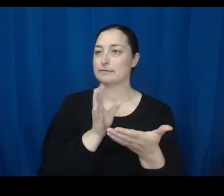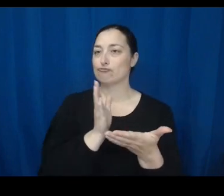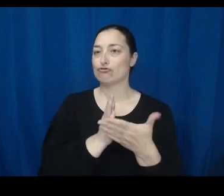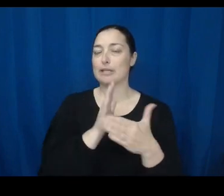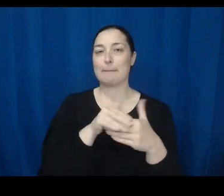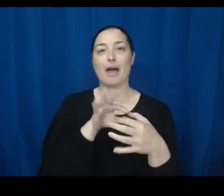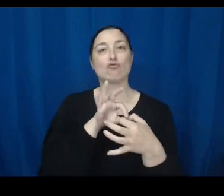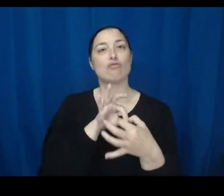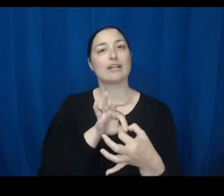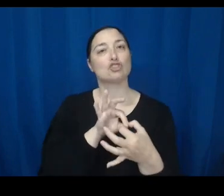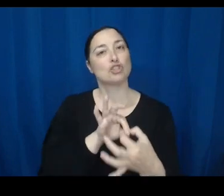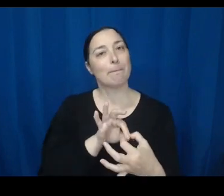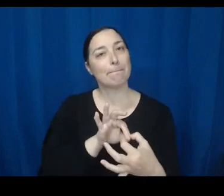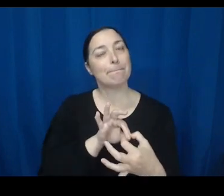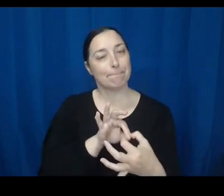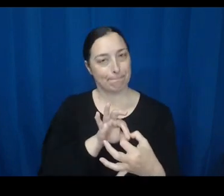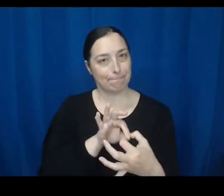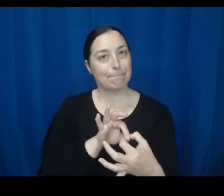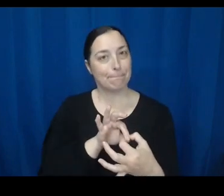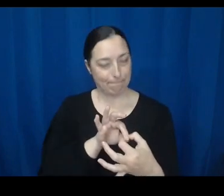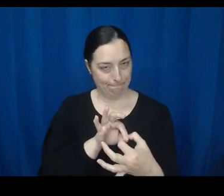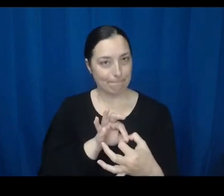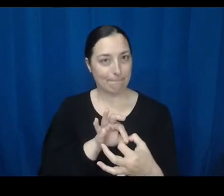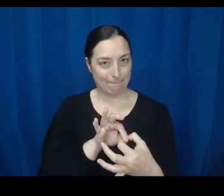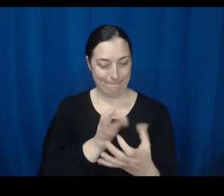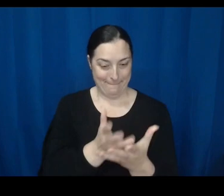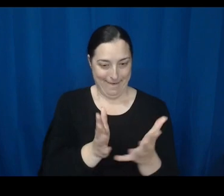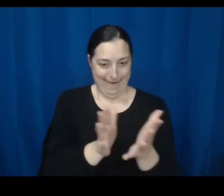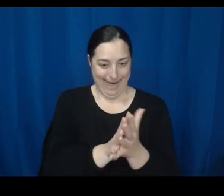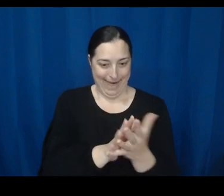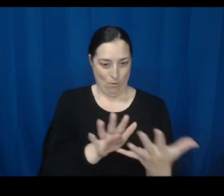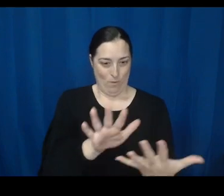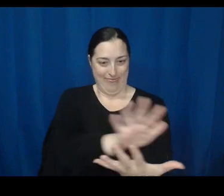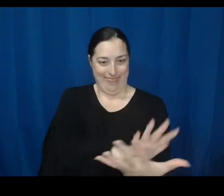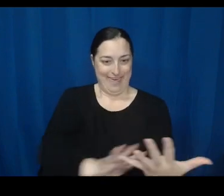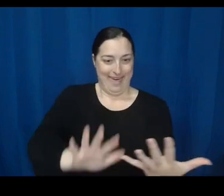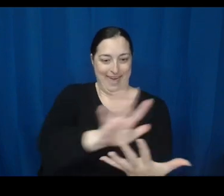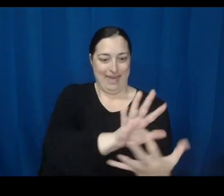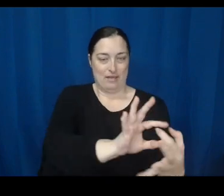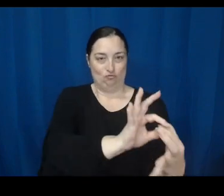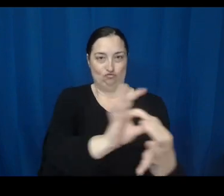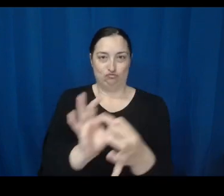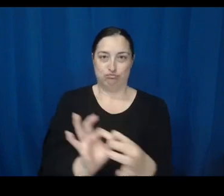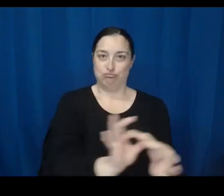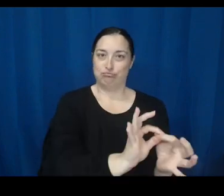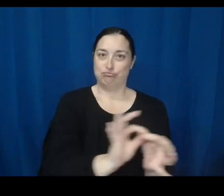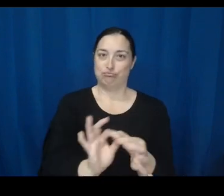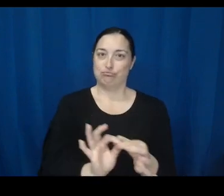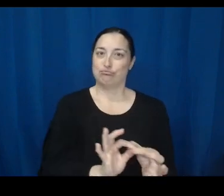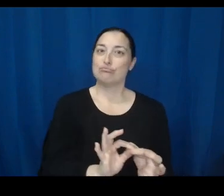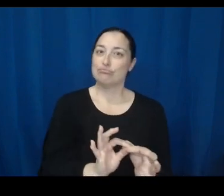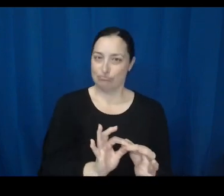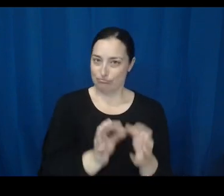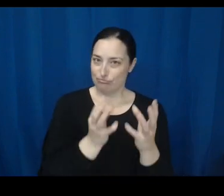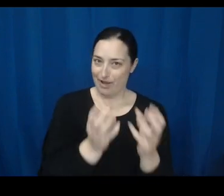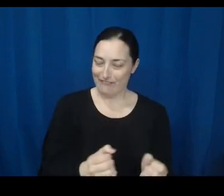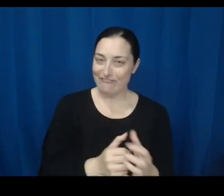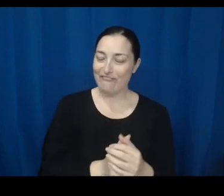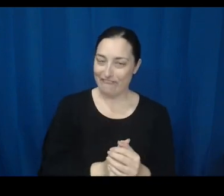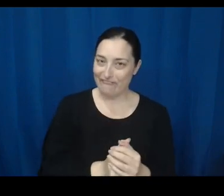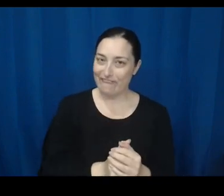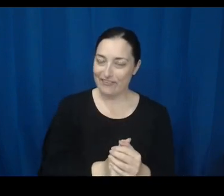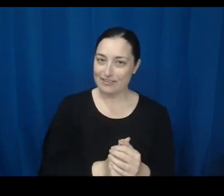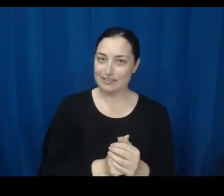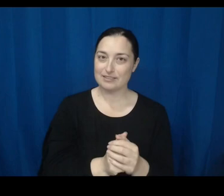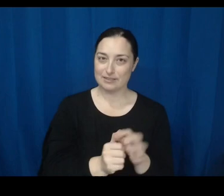darker than the neighboring area? Where is the darkest dark within the